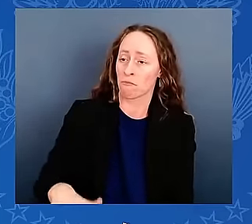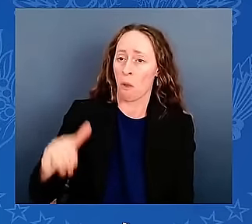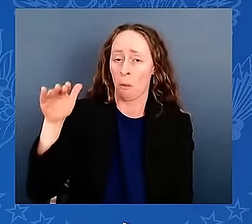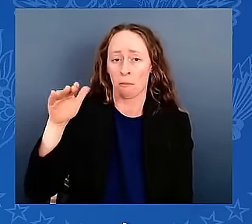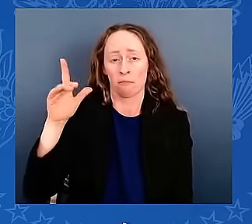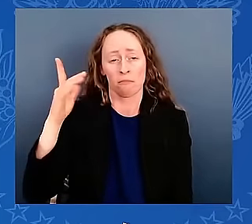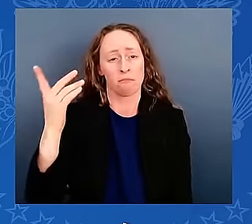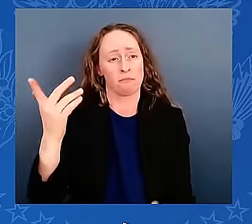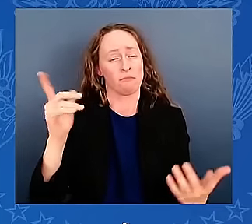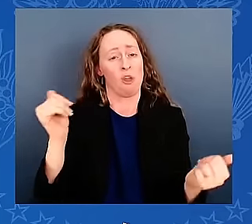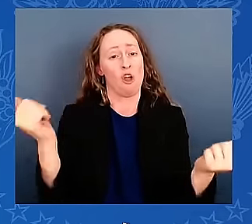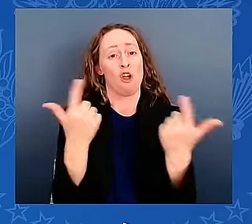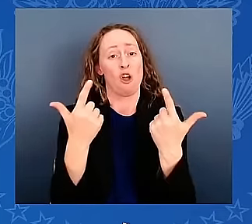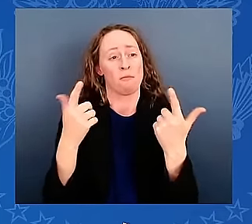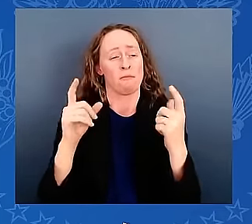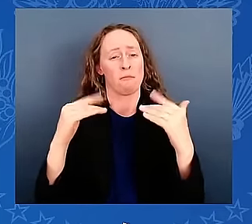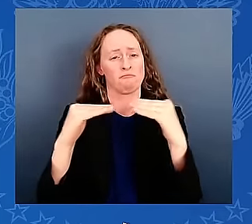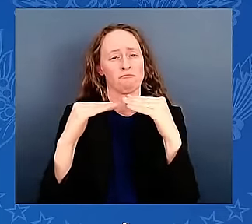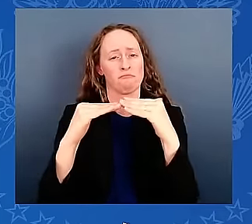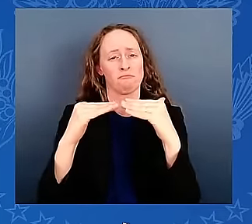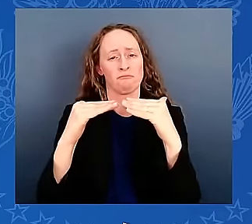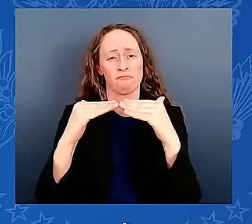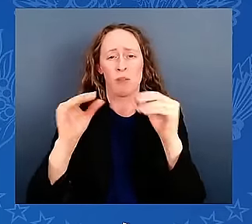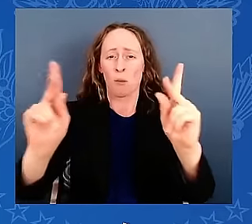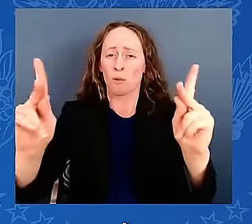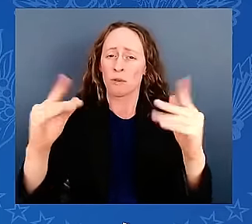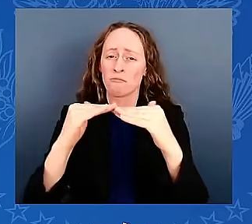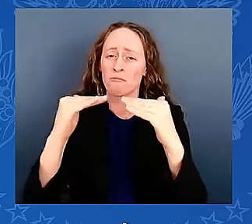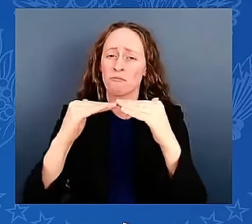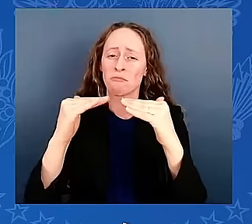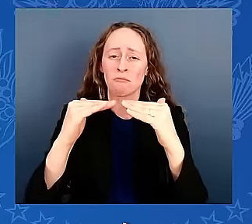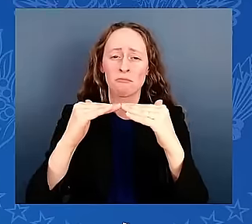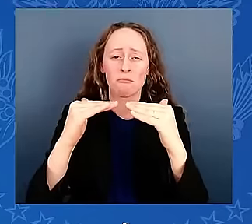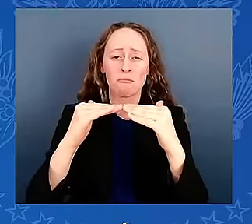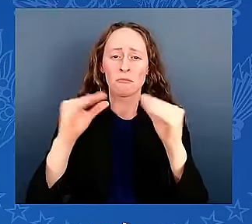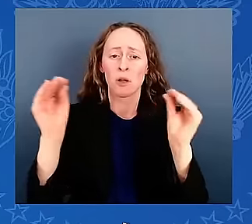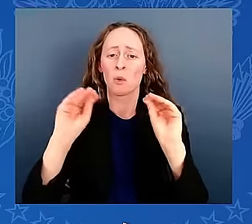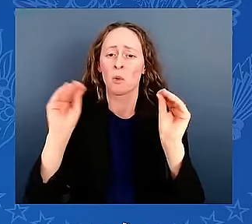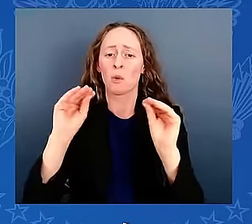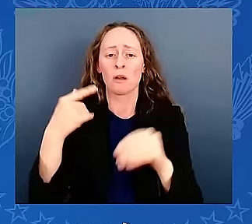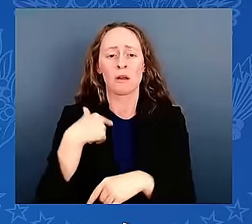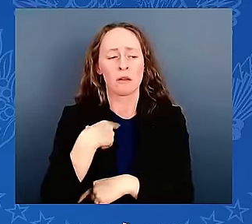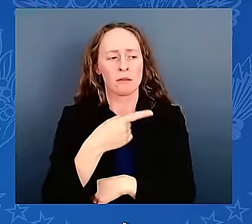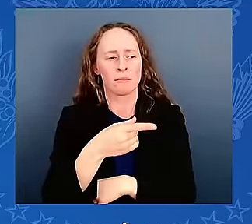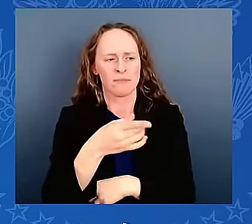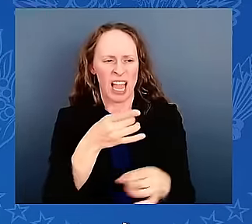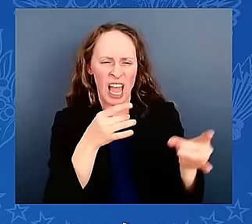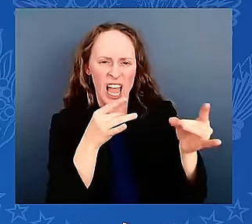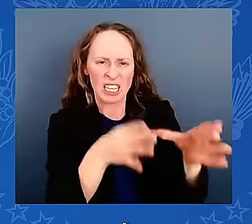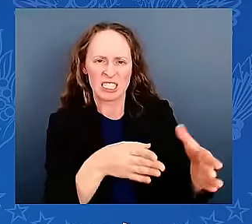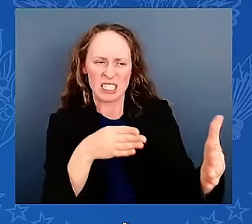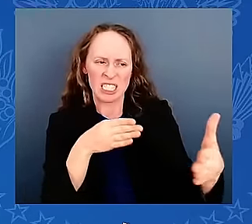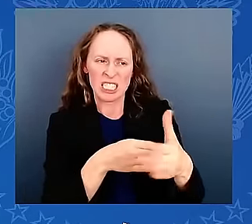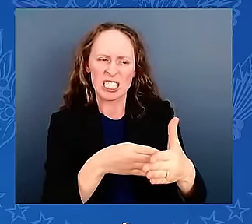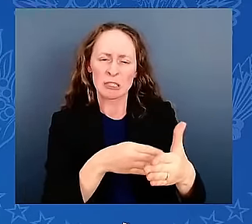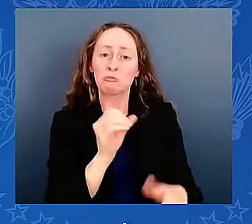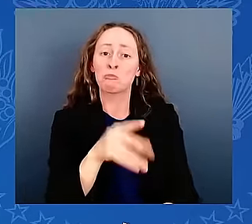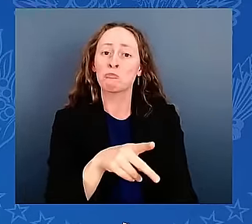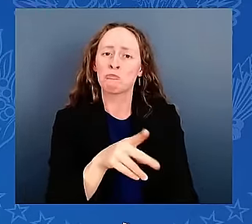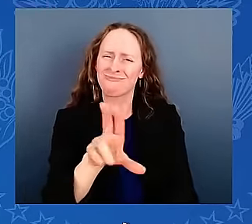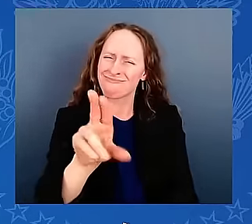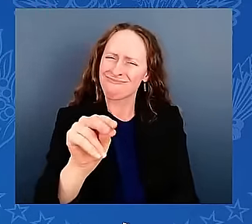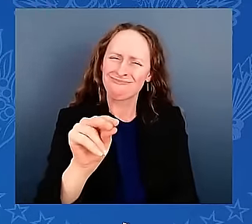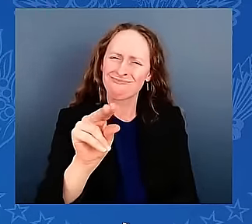harbor. Leave no one behind. That's a stark contrast to my predecessor and the mega